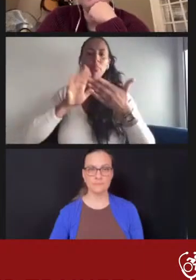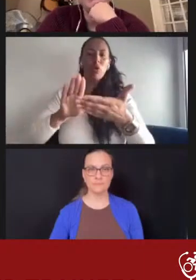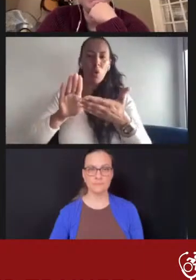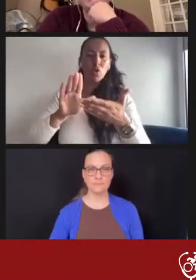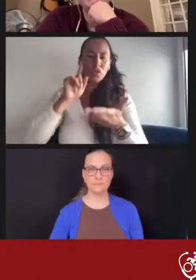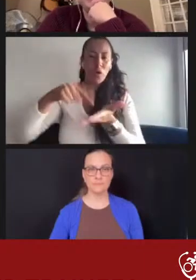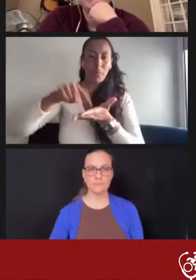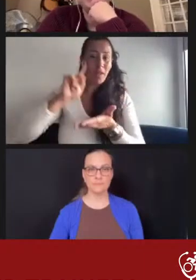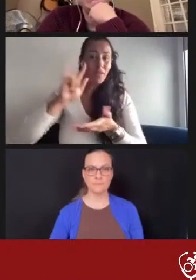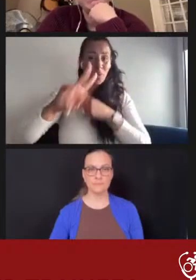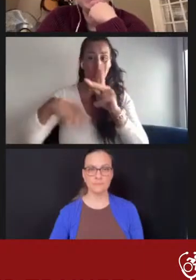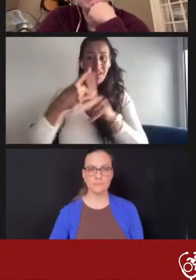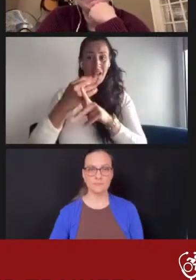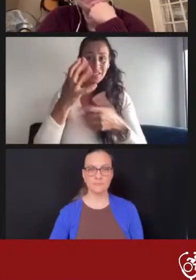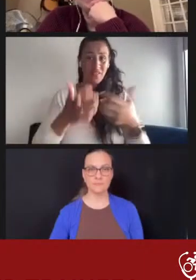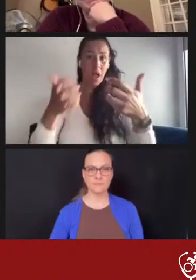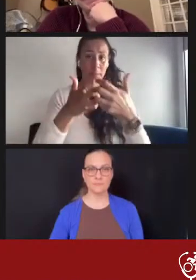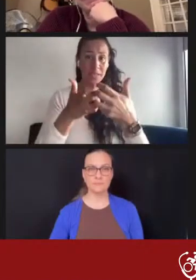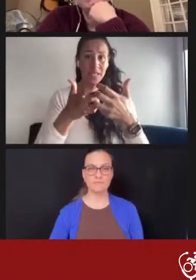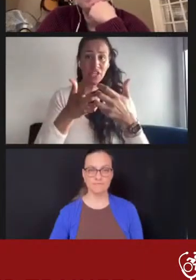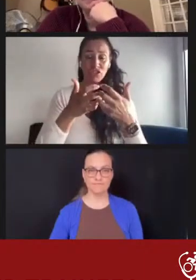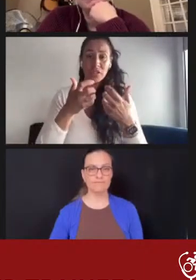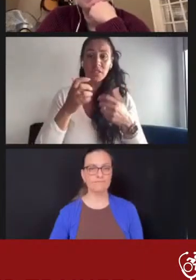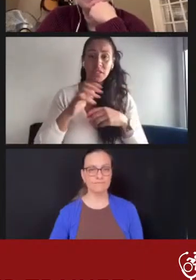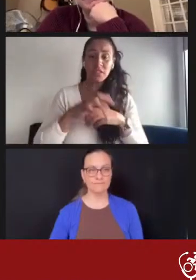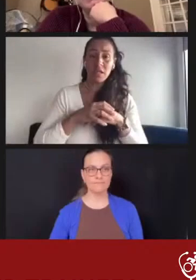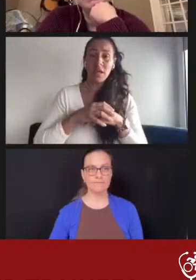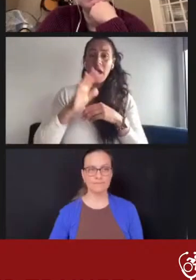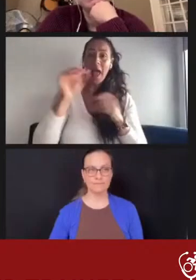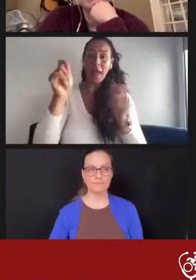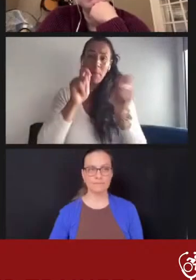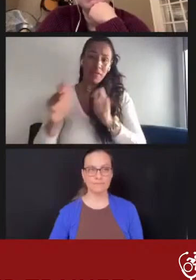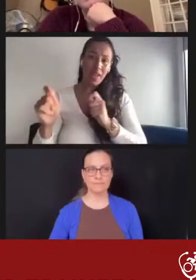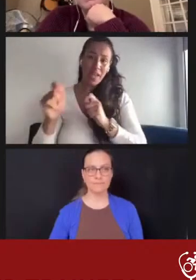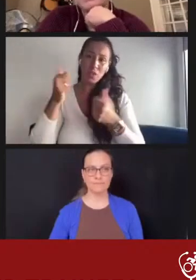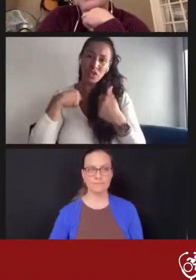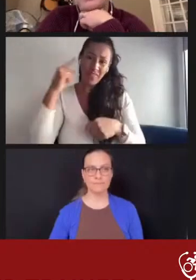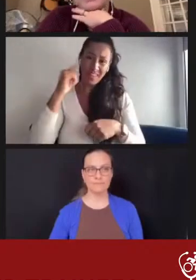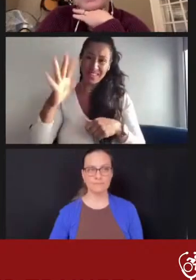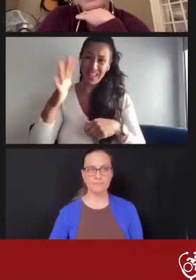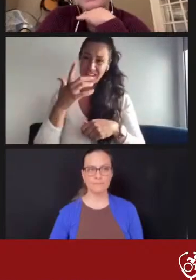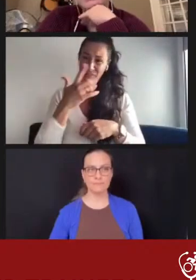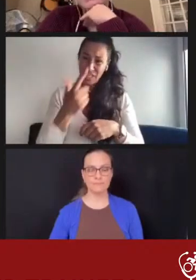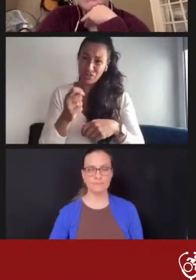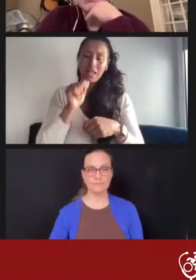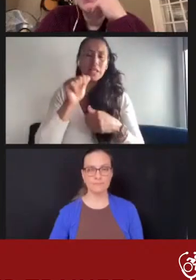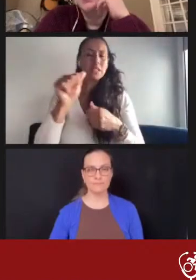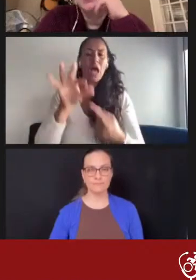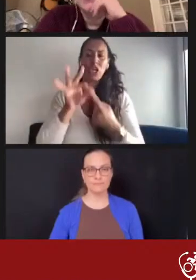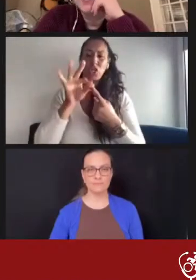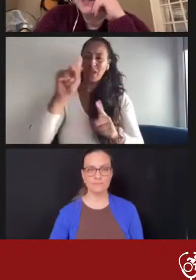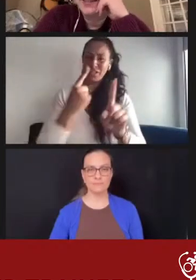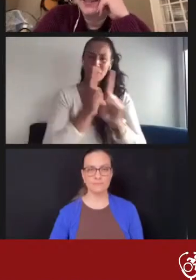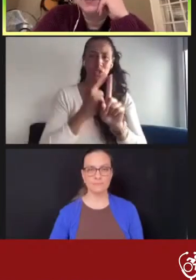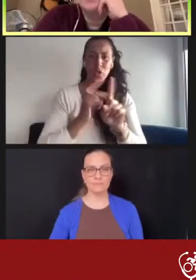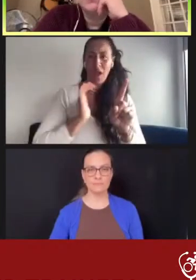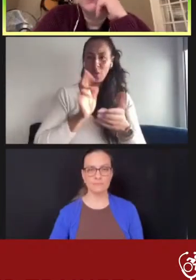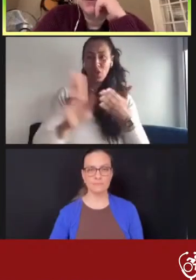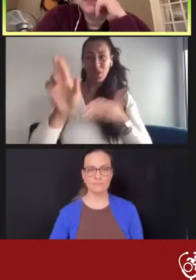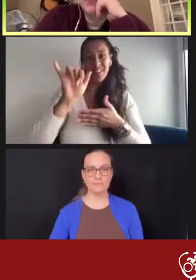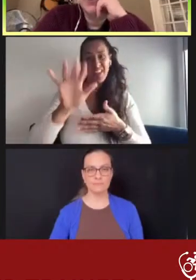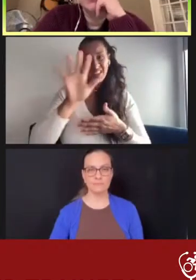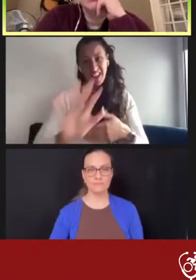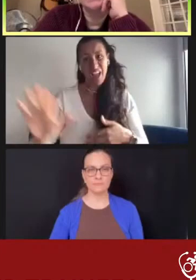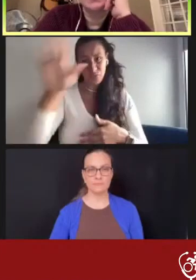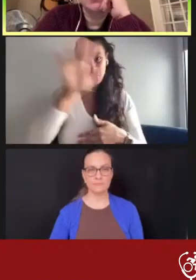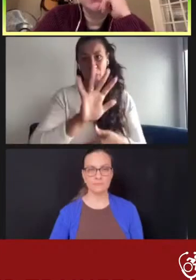for those kind of accommodations or work modifications, which I think is kind of interesting. And that's not unique to our university. That's just how it is everywhere.